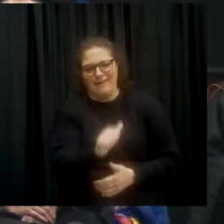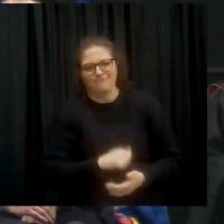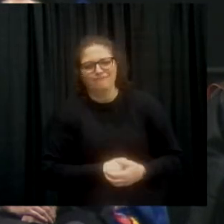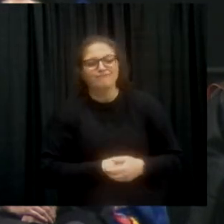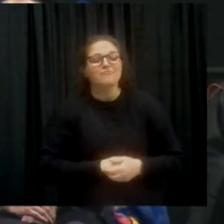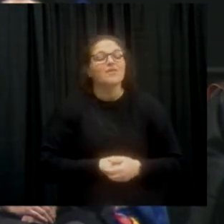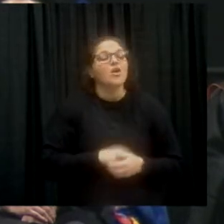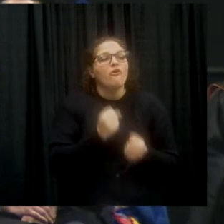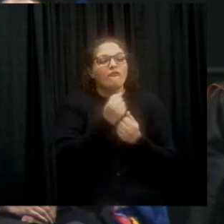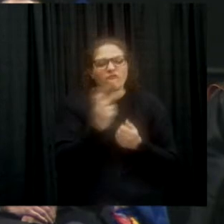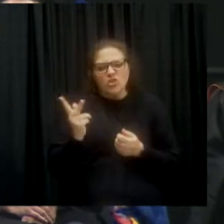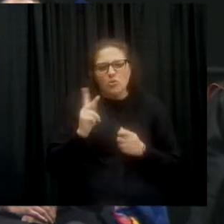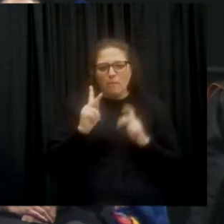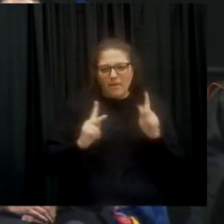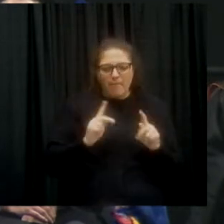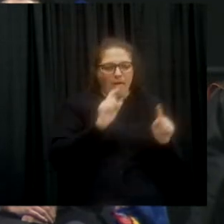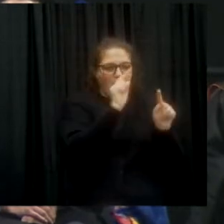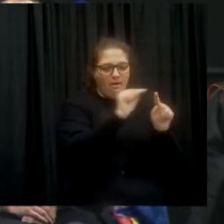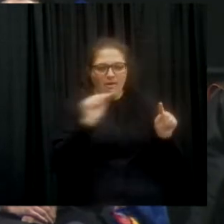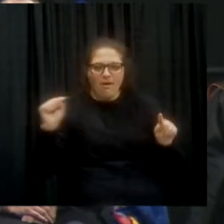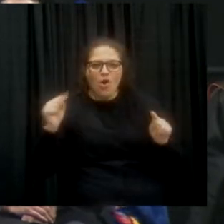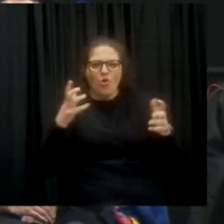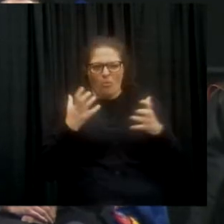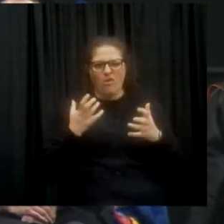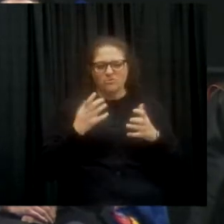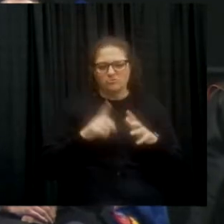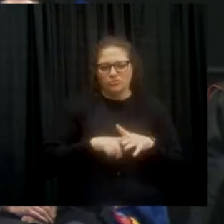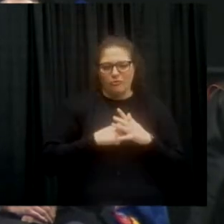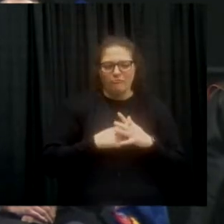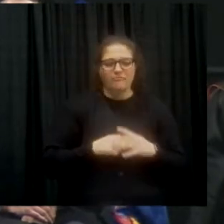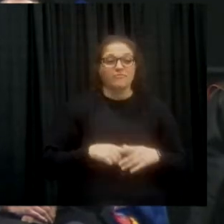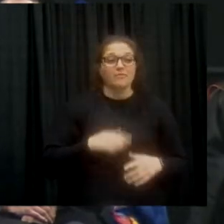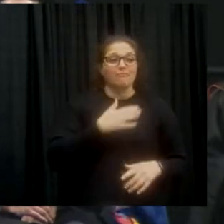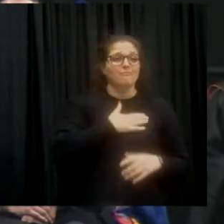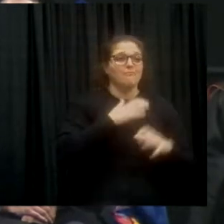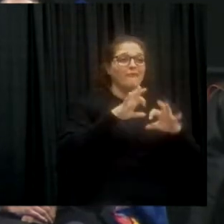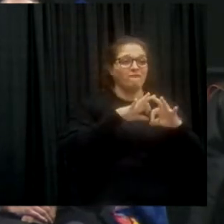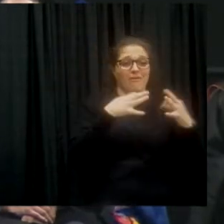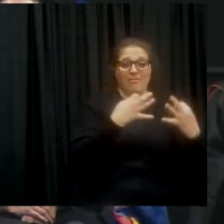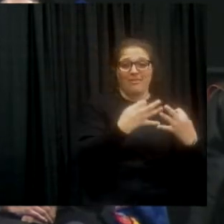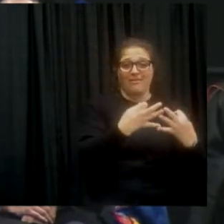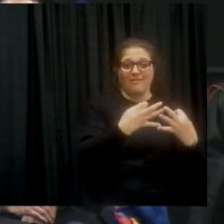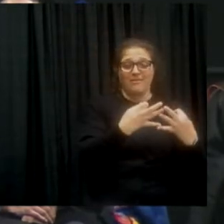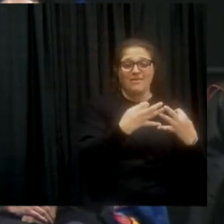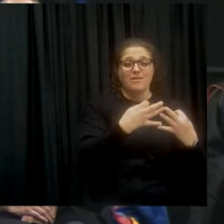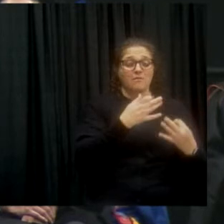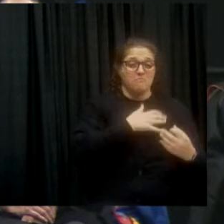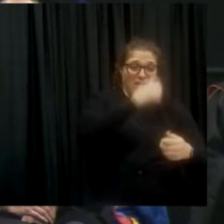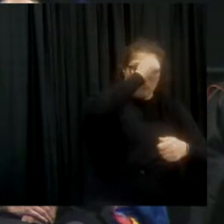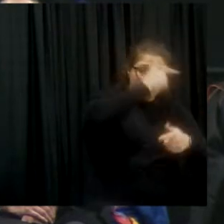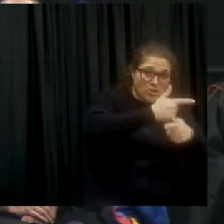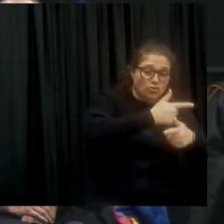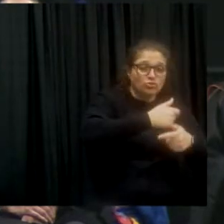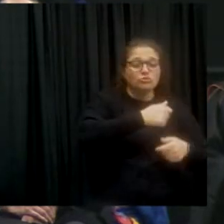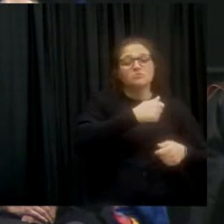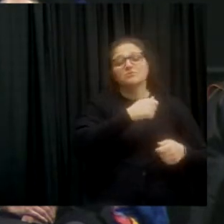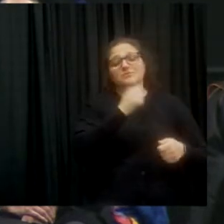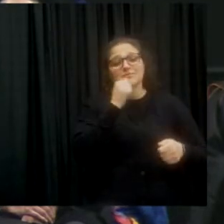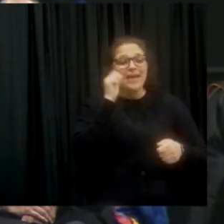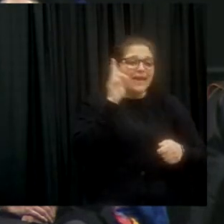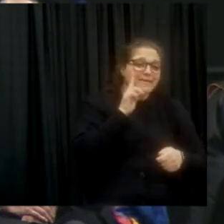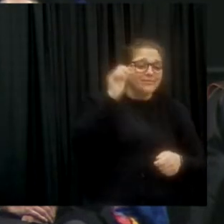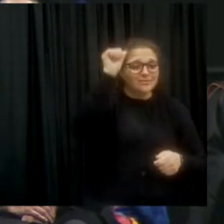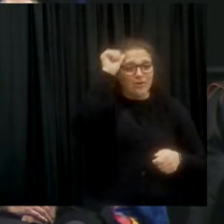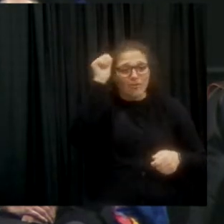There are a few people I'd like to thank before I begin. My family, those include my brothers, my relatives,